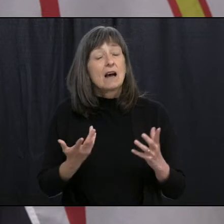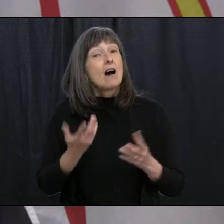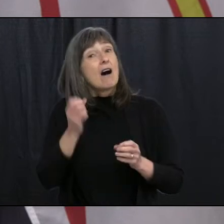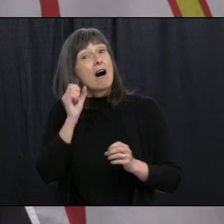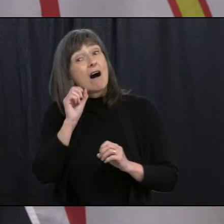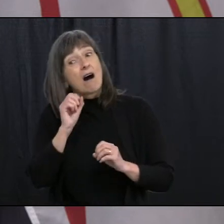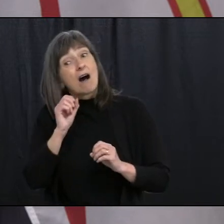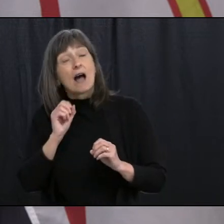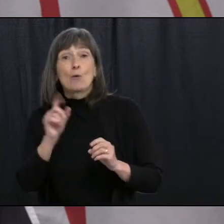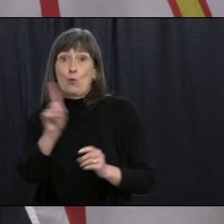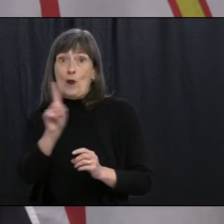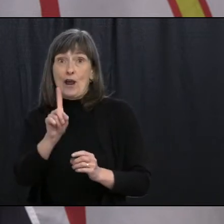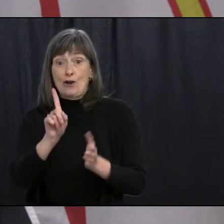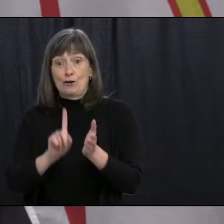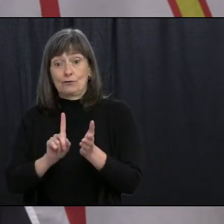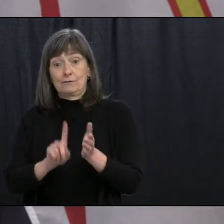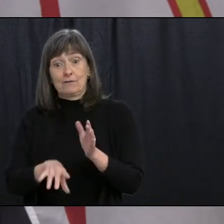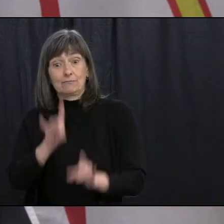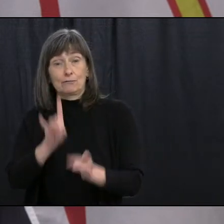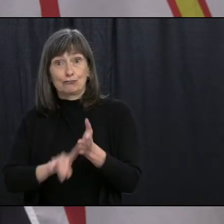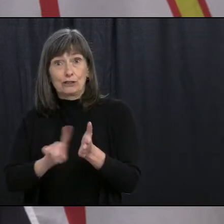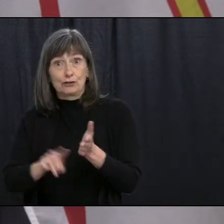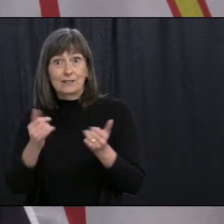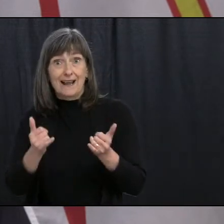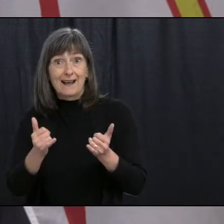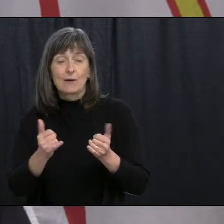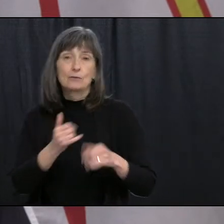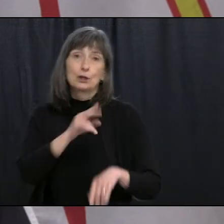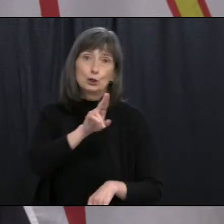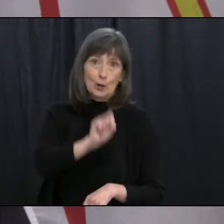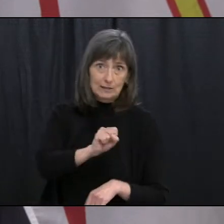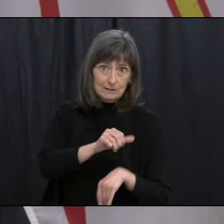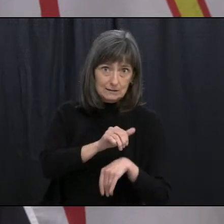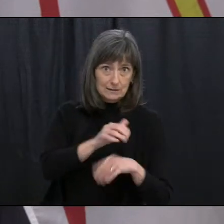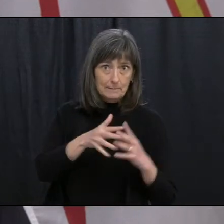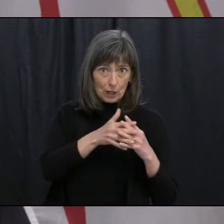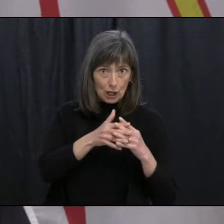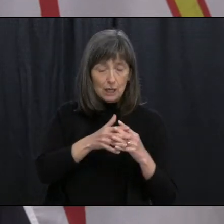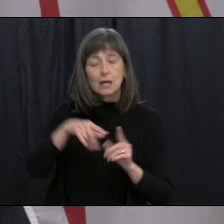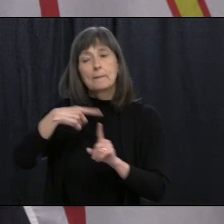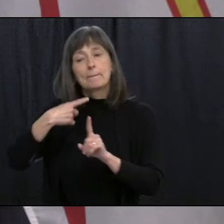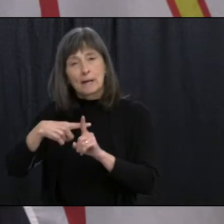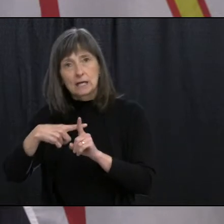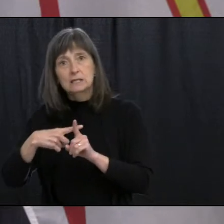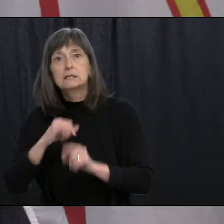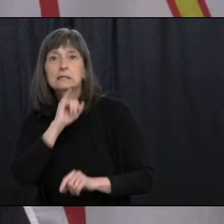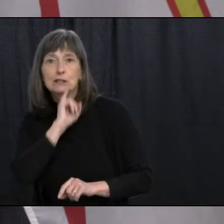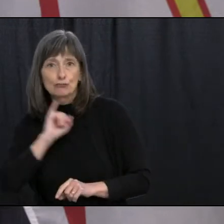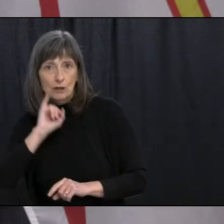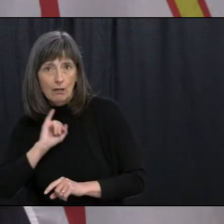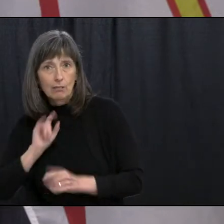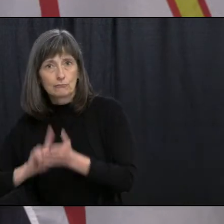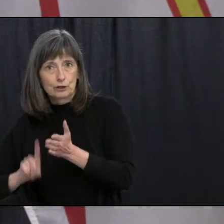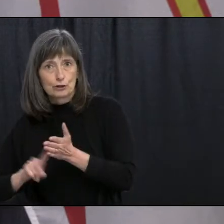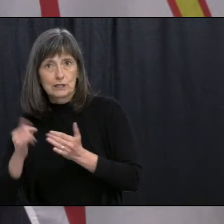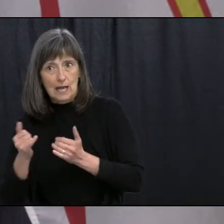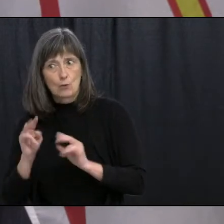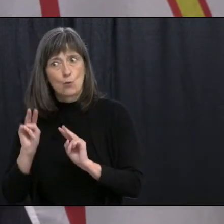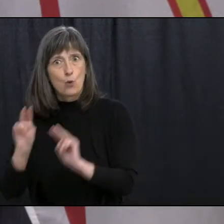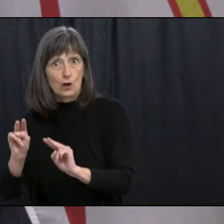and Israel, who are doing quite intense surveillance for this as well. And so what we